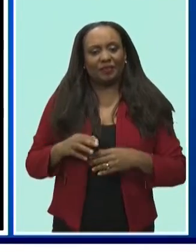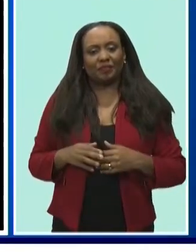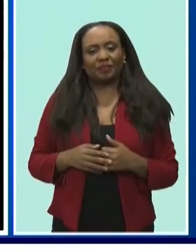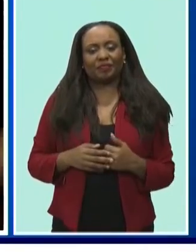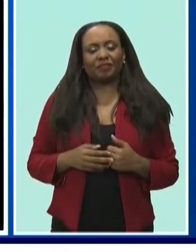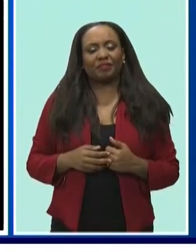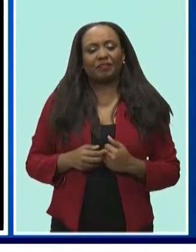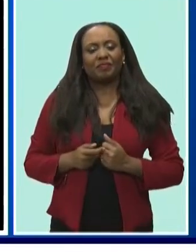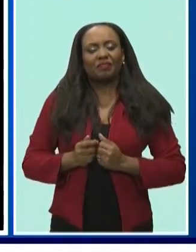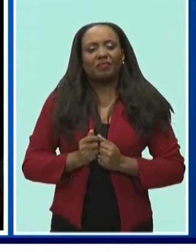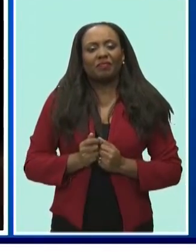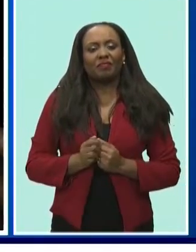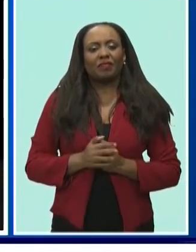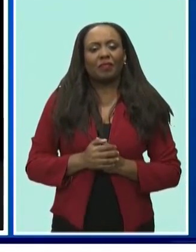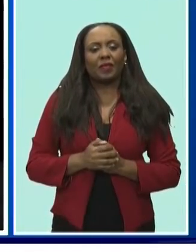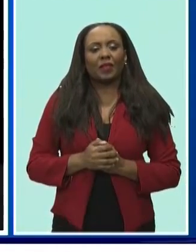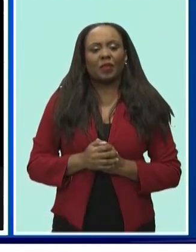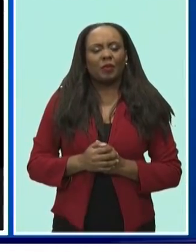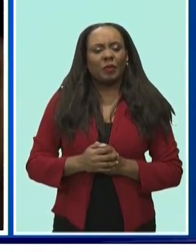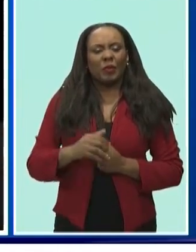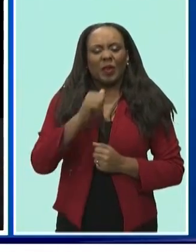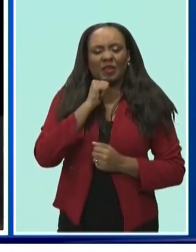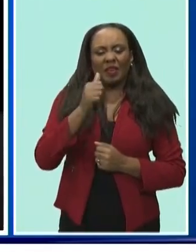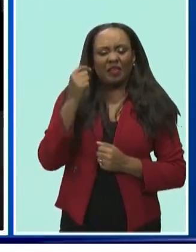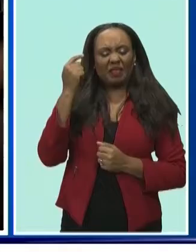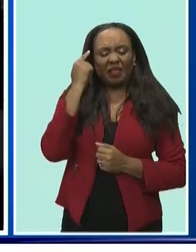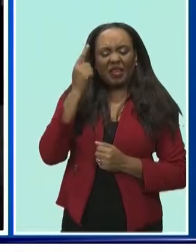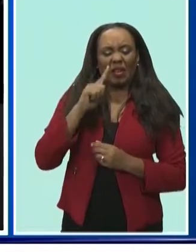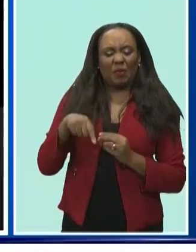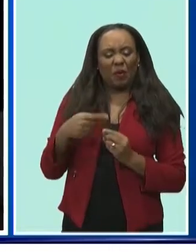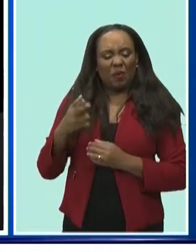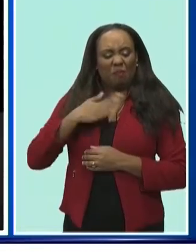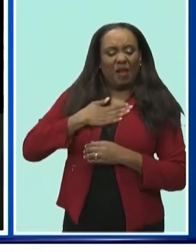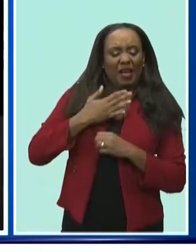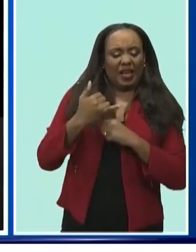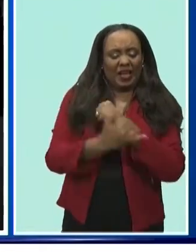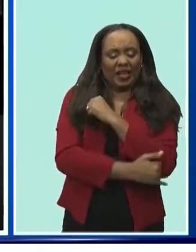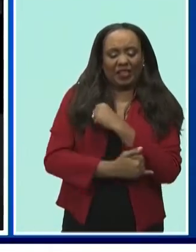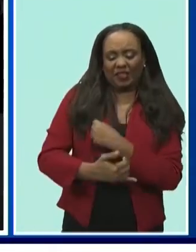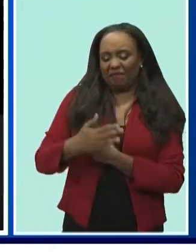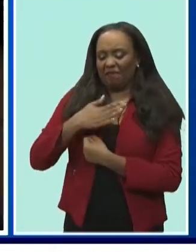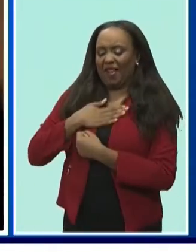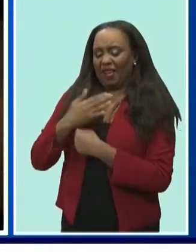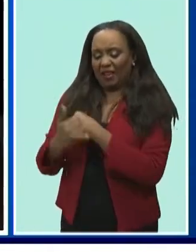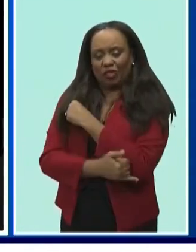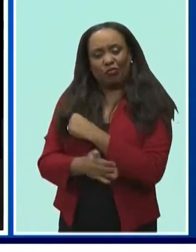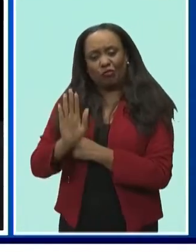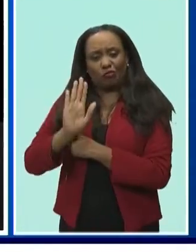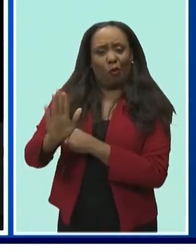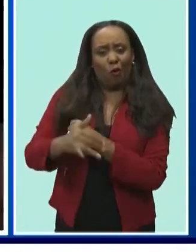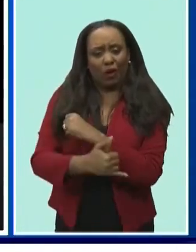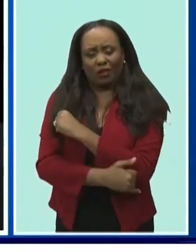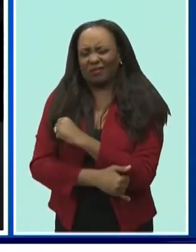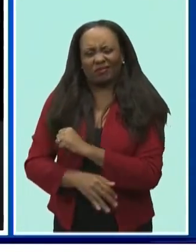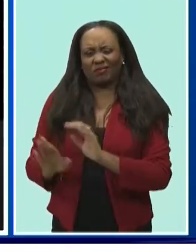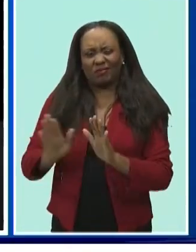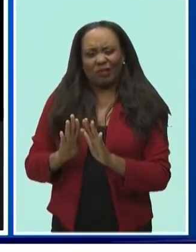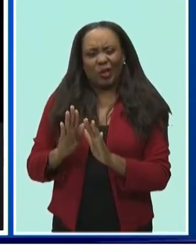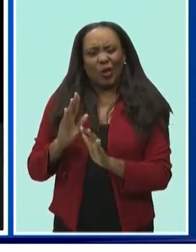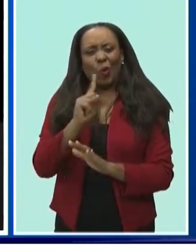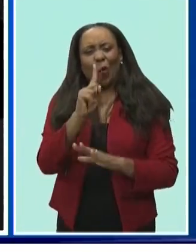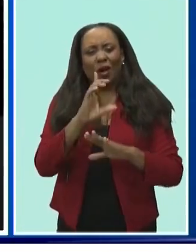we are not so caught up in being too territorial and possessive about what is ours versus what is theirs. At the end of the day, we're one